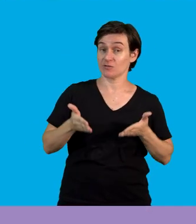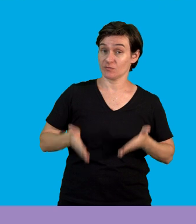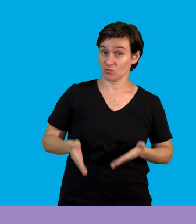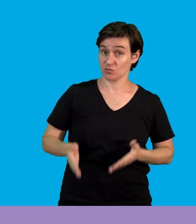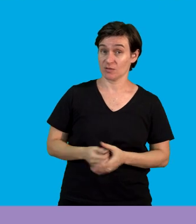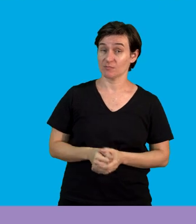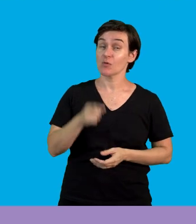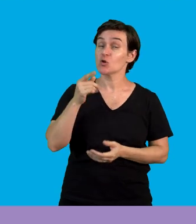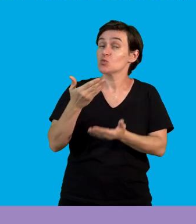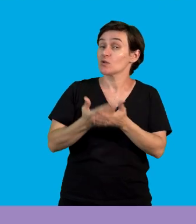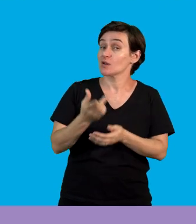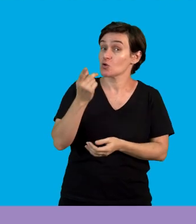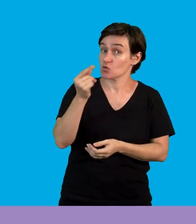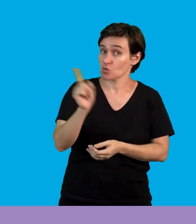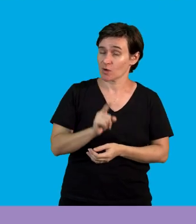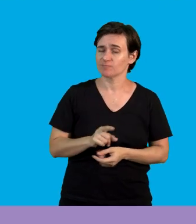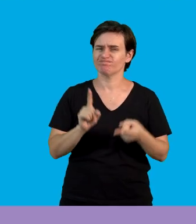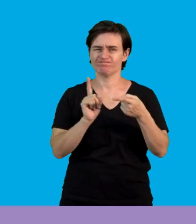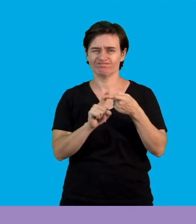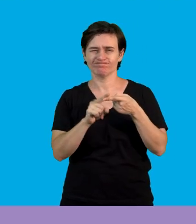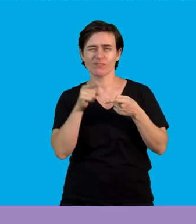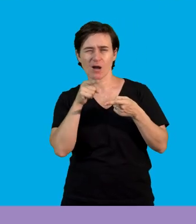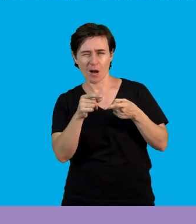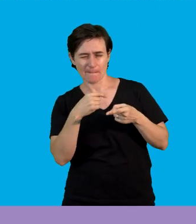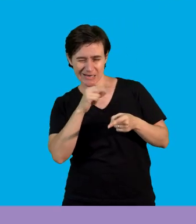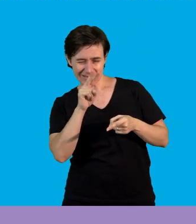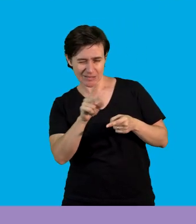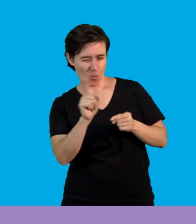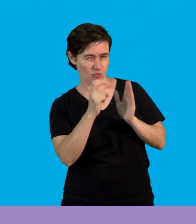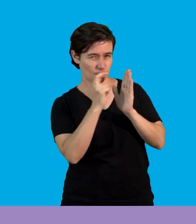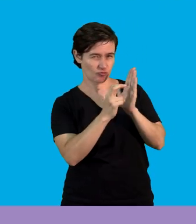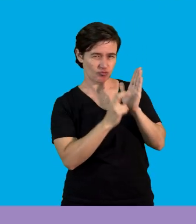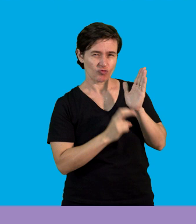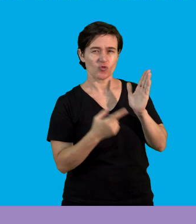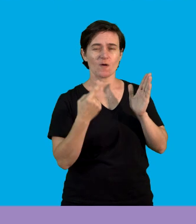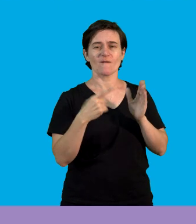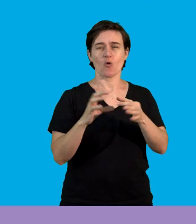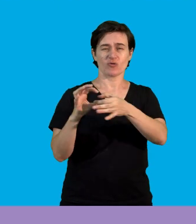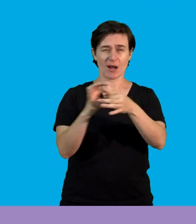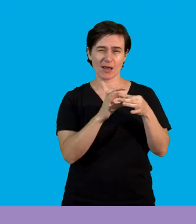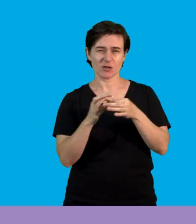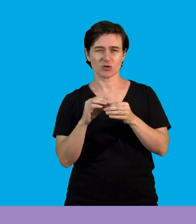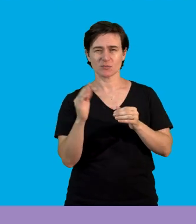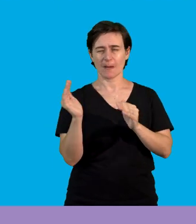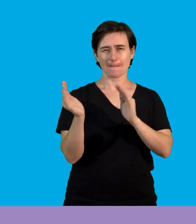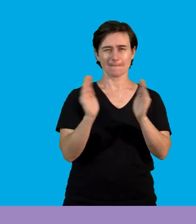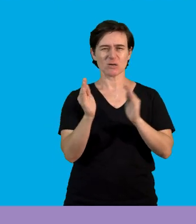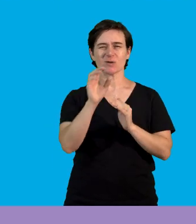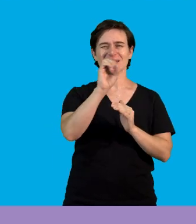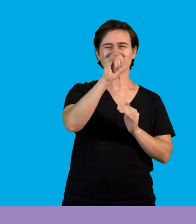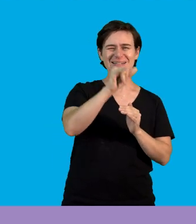By the end of this lesson, you should be able to recognize and interpret rules or relationships